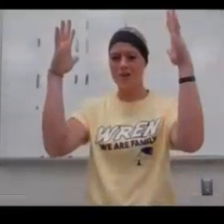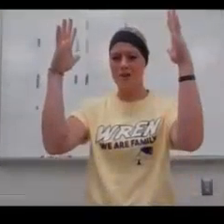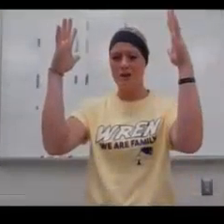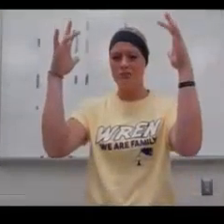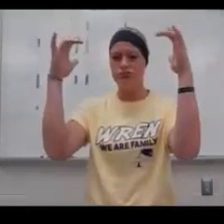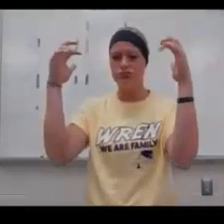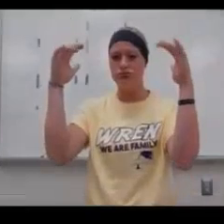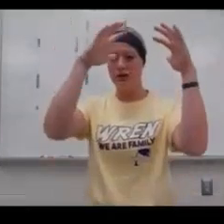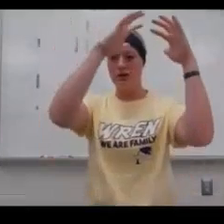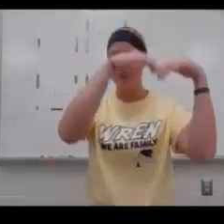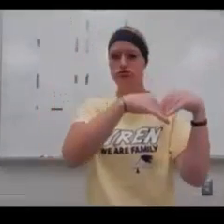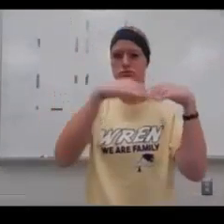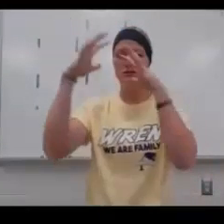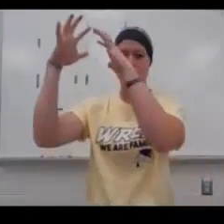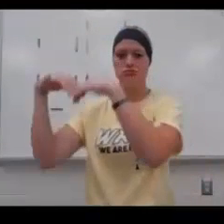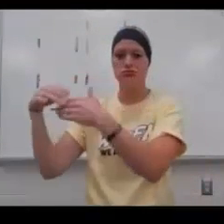What's the other picture?